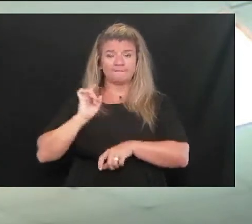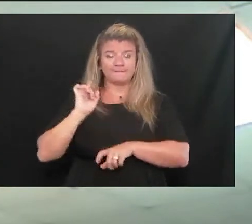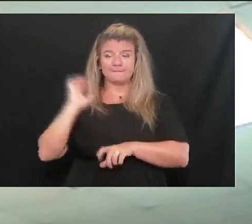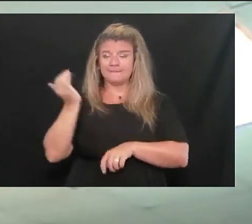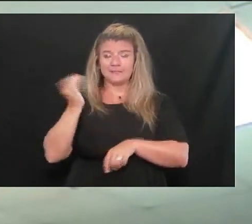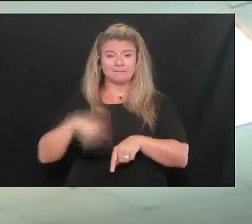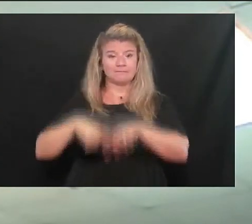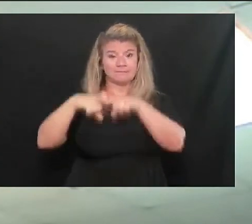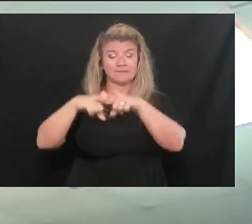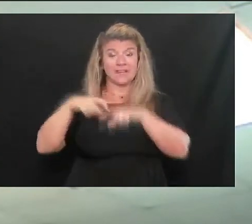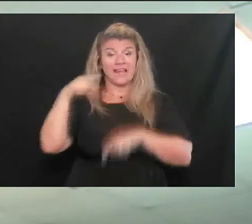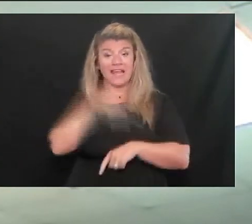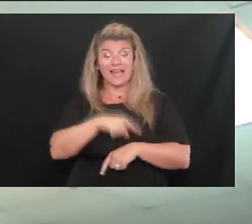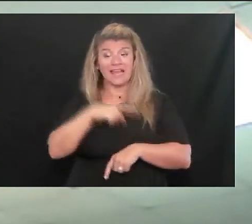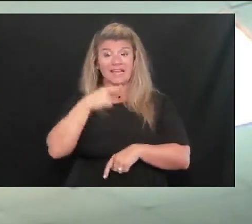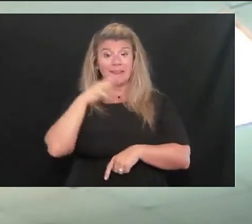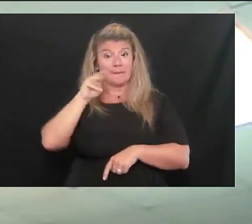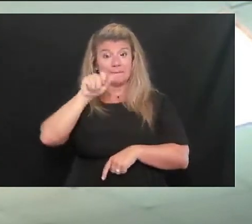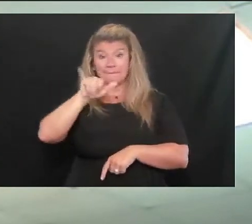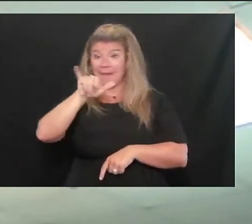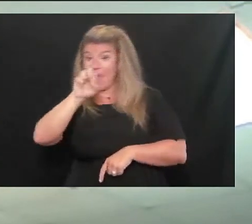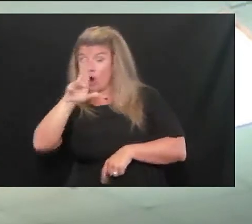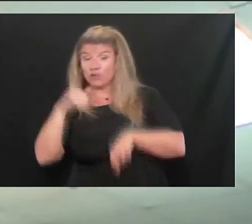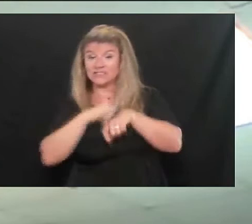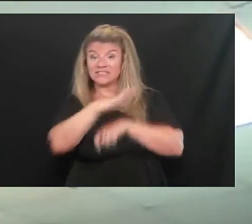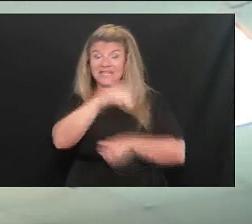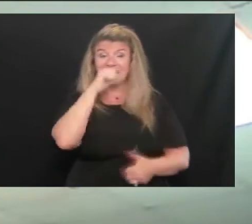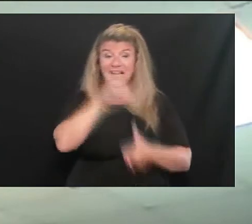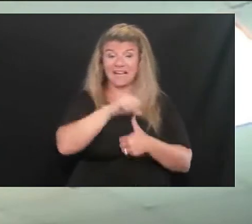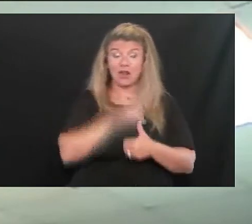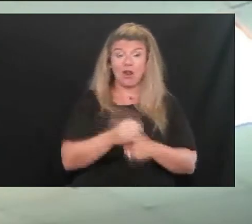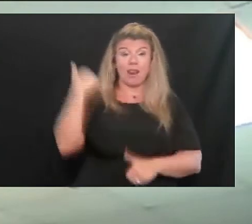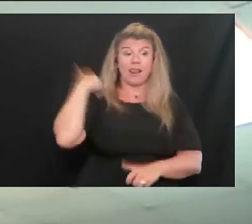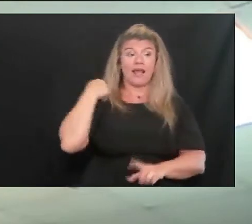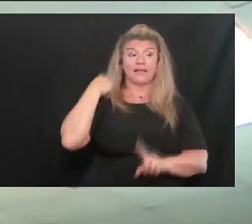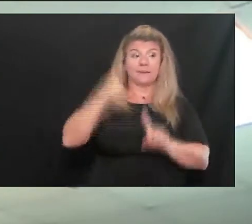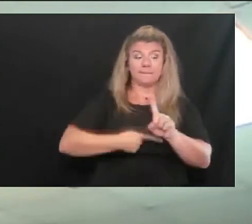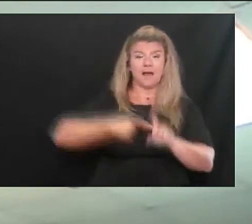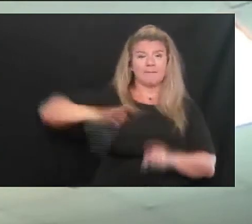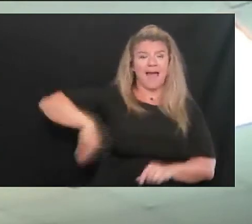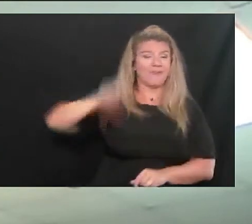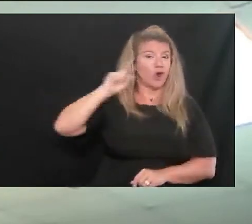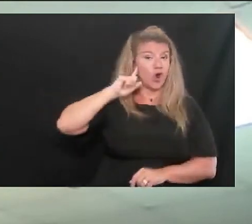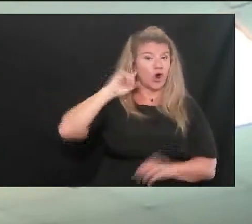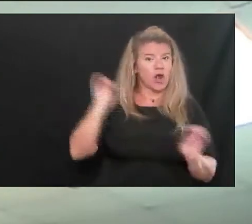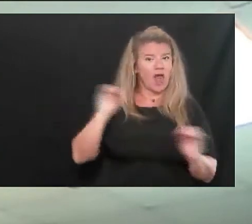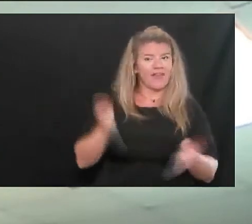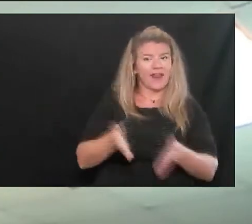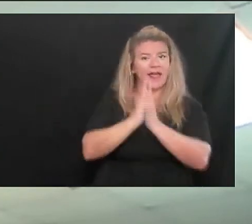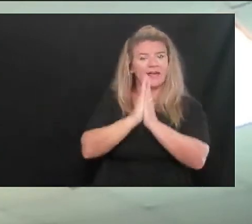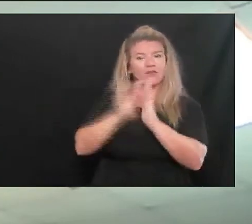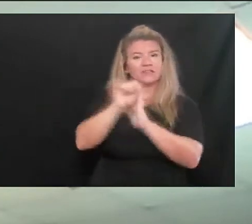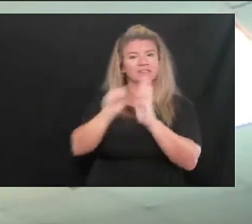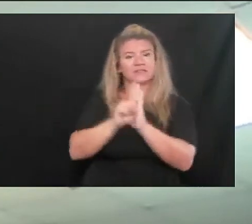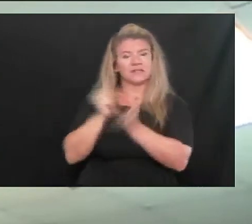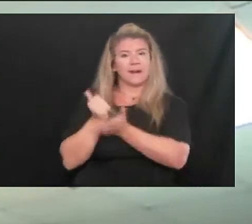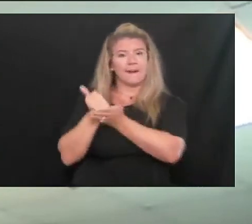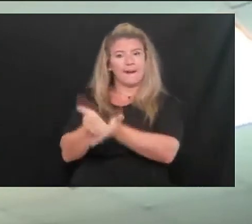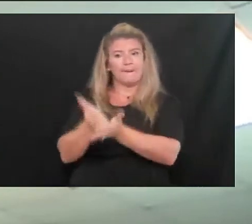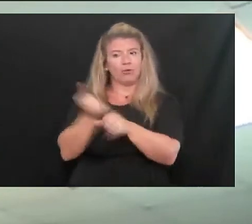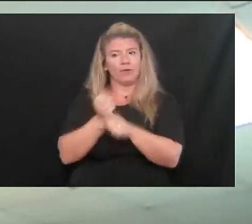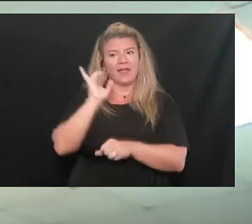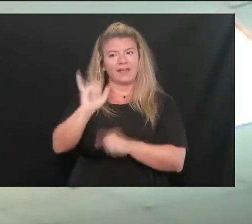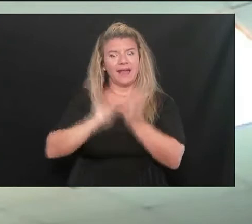a letter to you last month but hasn't heard back, asking for the state's help in this matter to get the